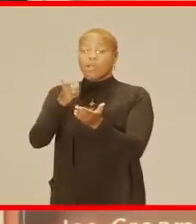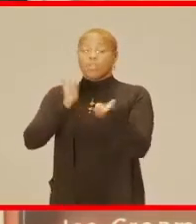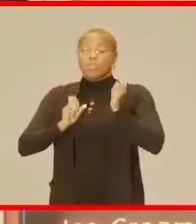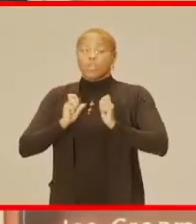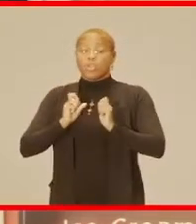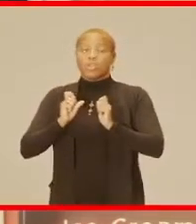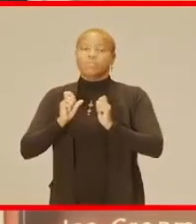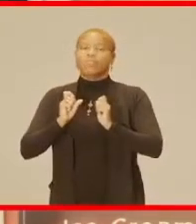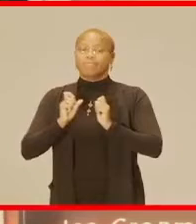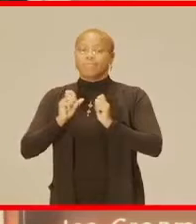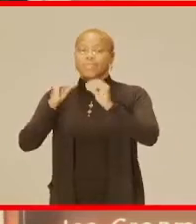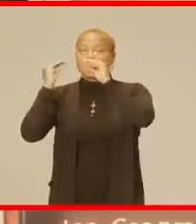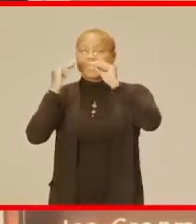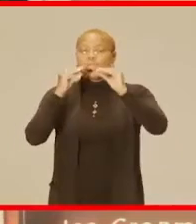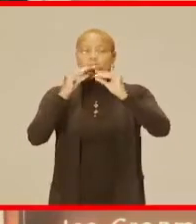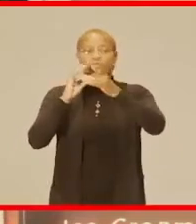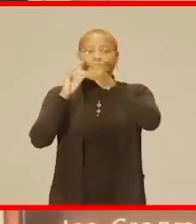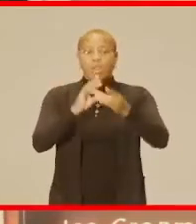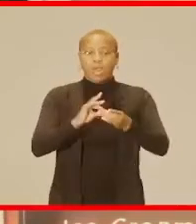human body.